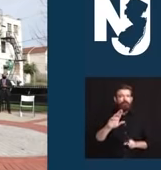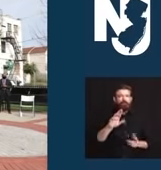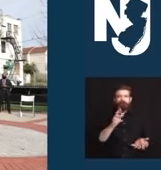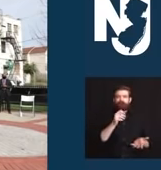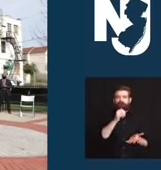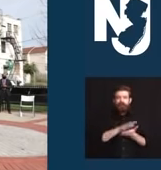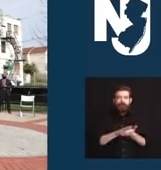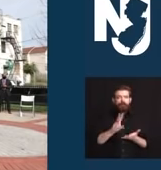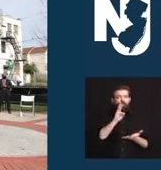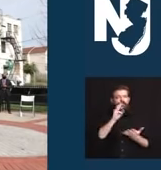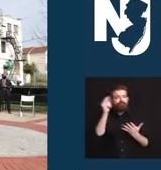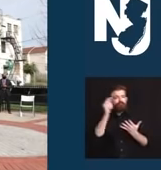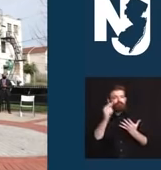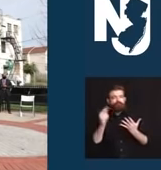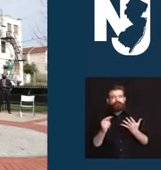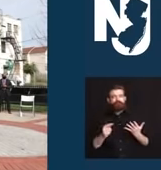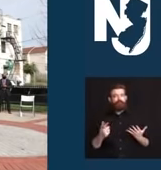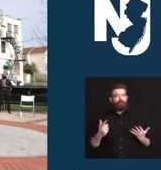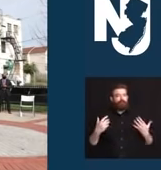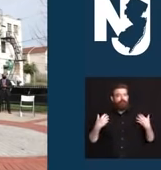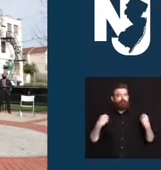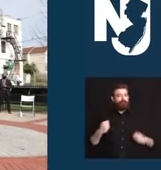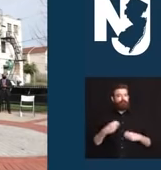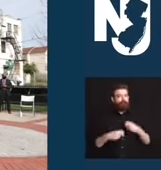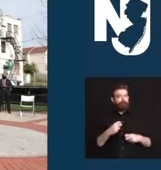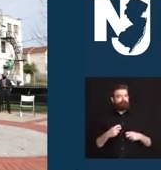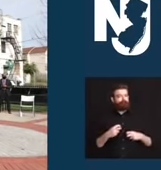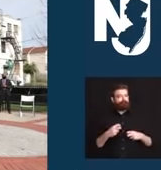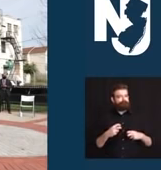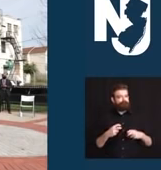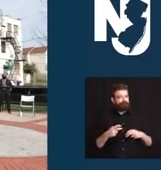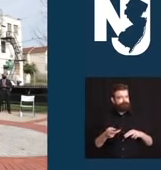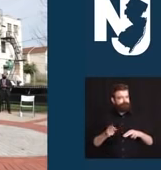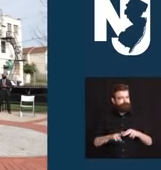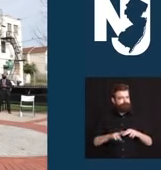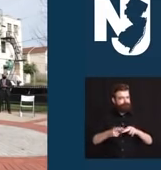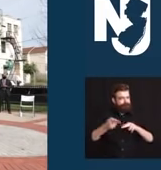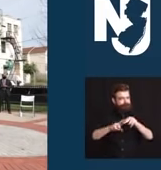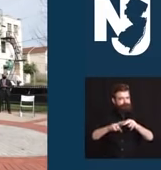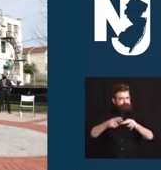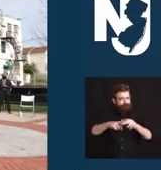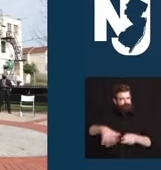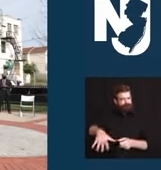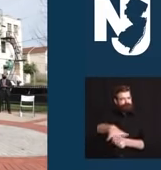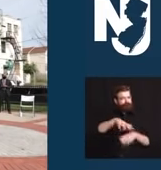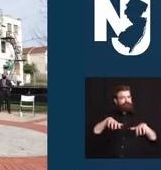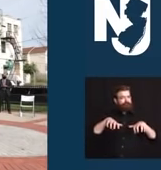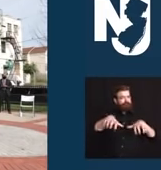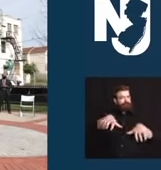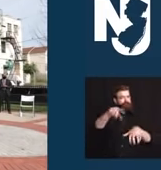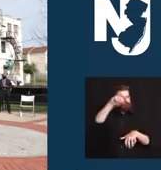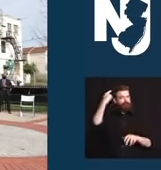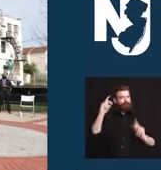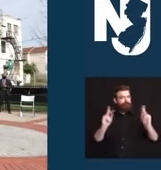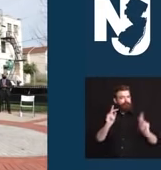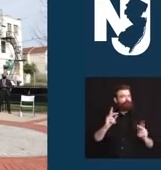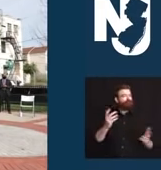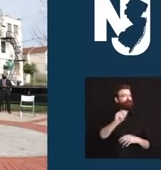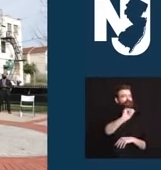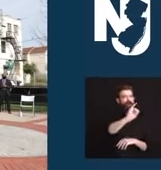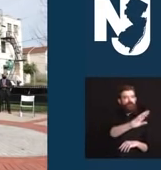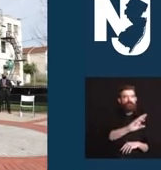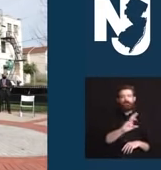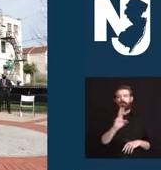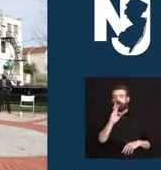health problems that have been exacerbated by years of dirty air and dirty water. In Newark South Ward, where I was,